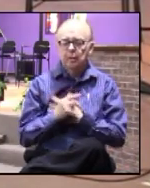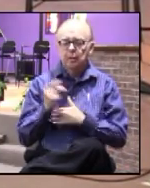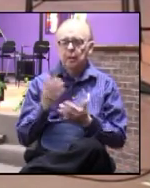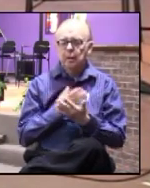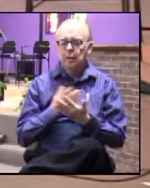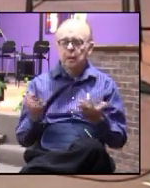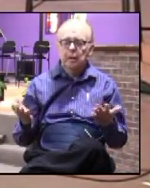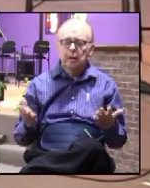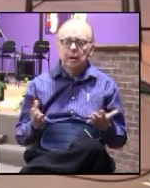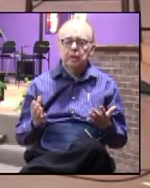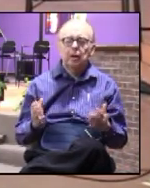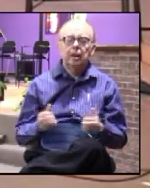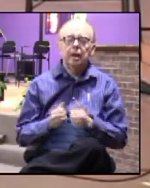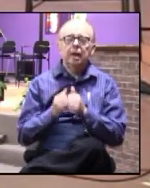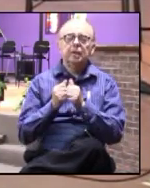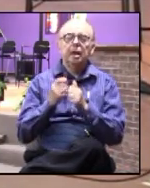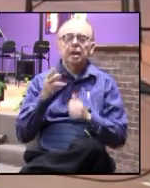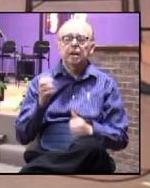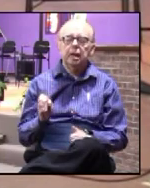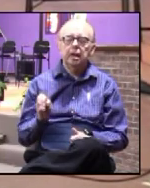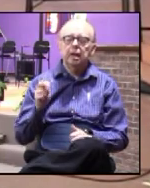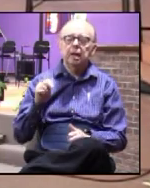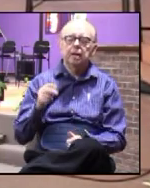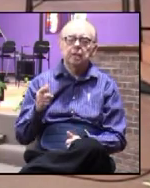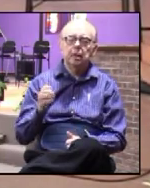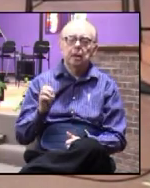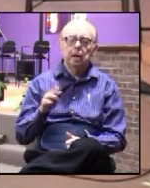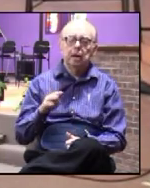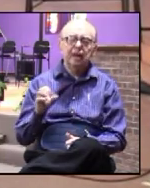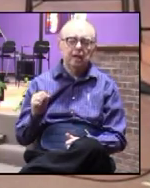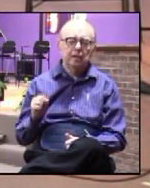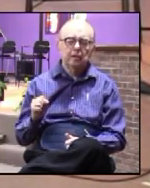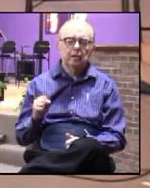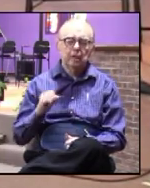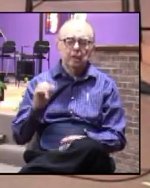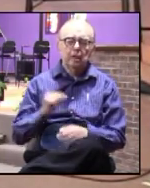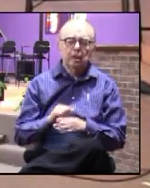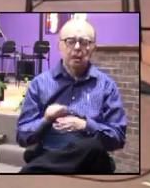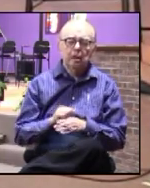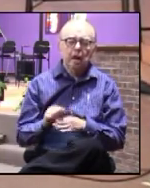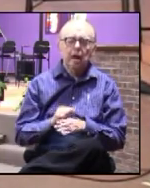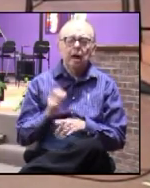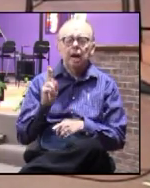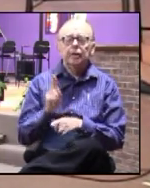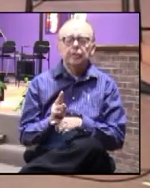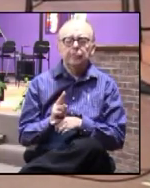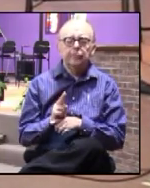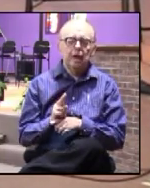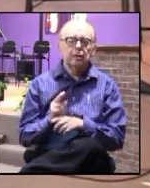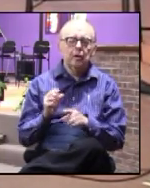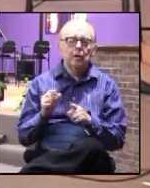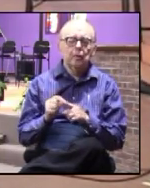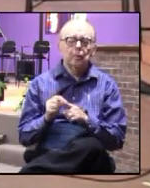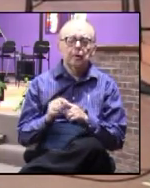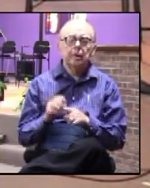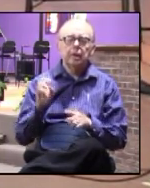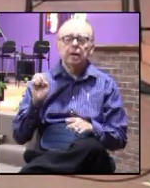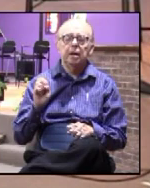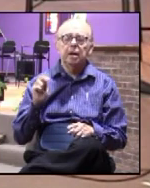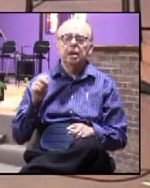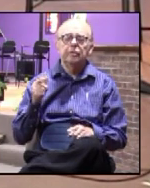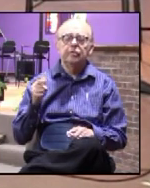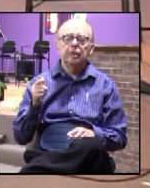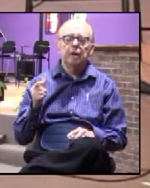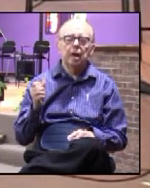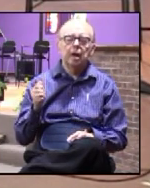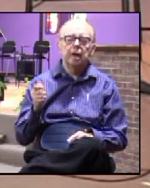called engagers, but I'll also be giving some training on how to use those engagers. There's some, for those of you that